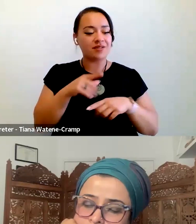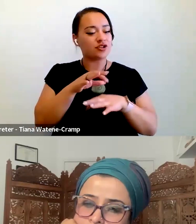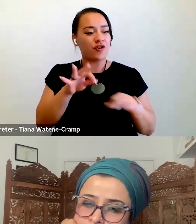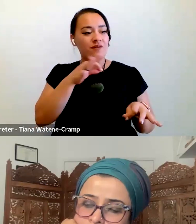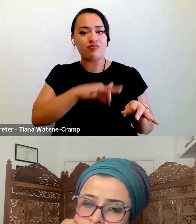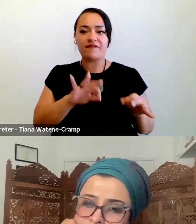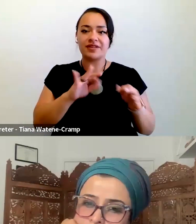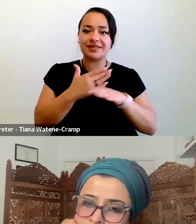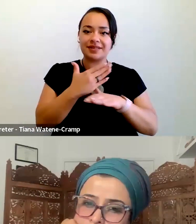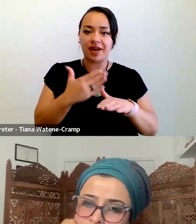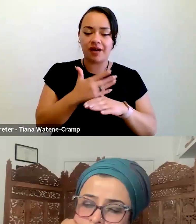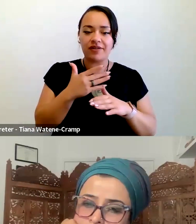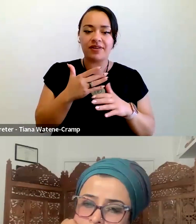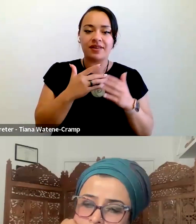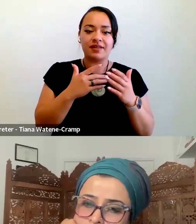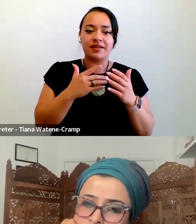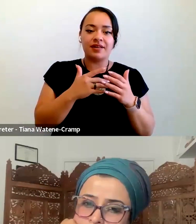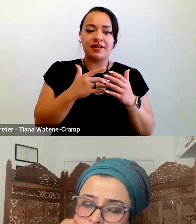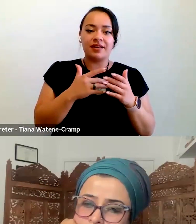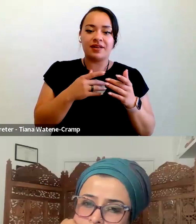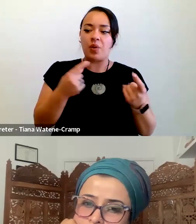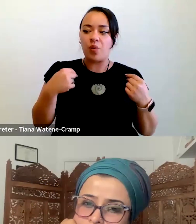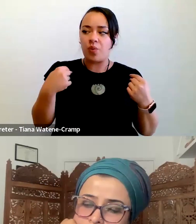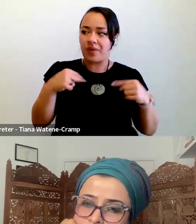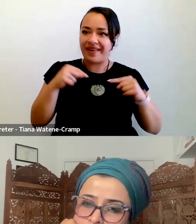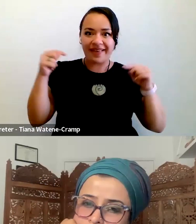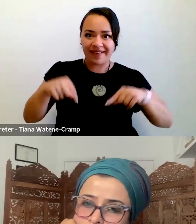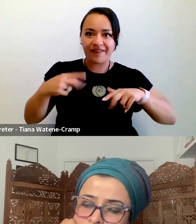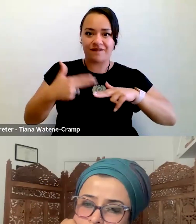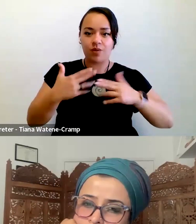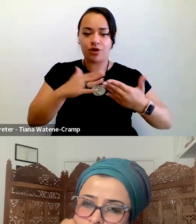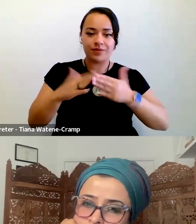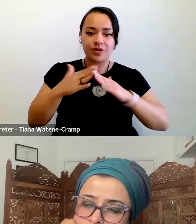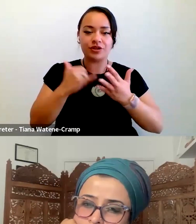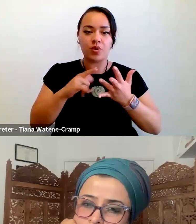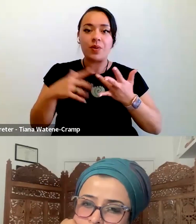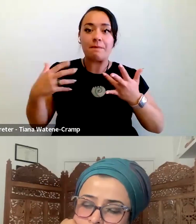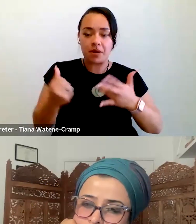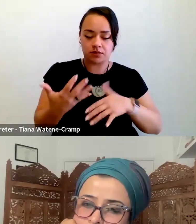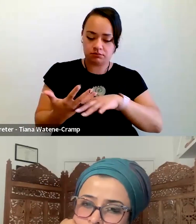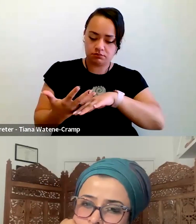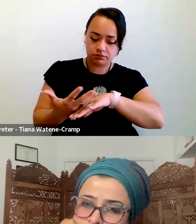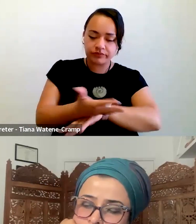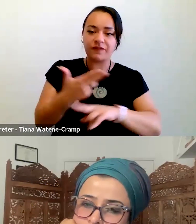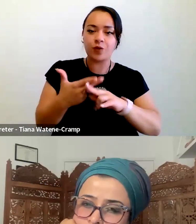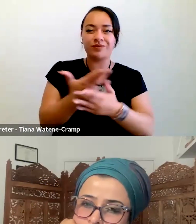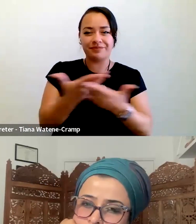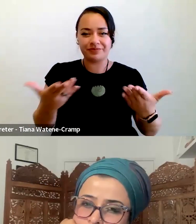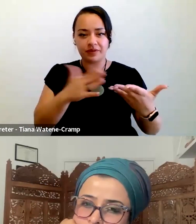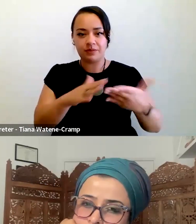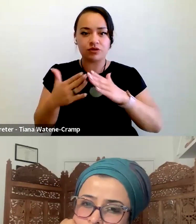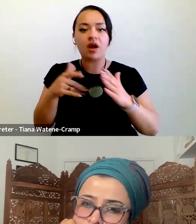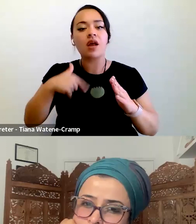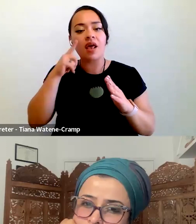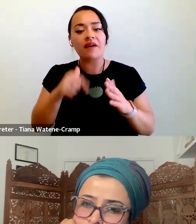sector, it's there for, we exist for community, so we must, you know, do this hard work. And I love that, like, if we have